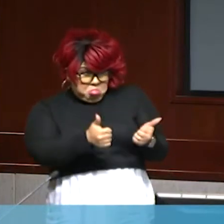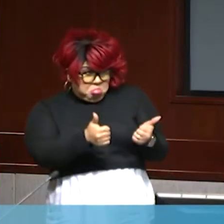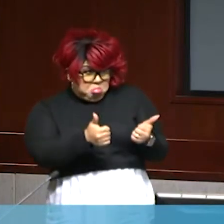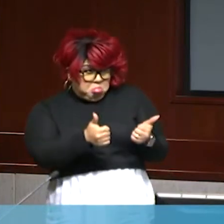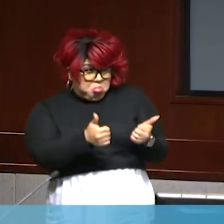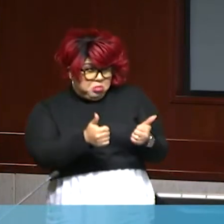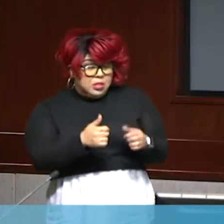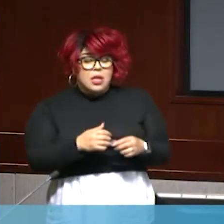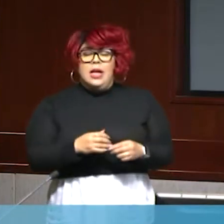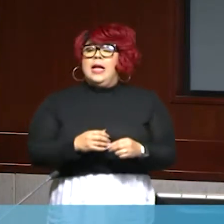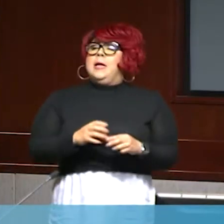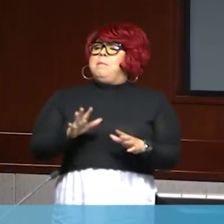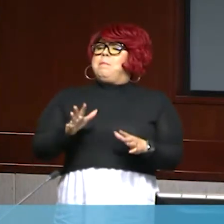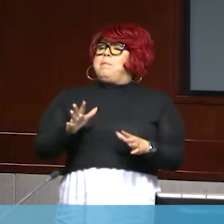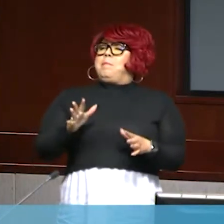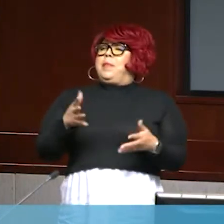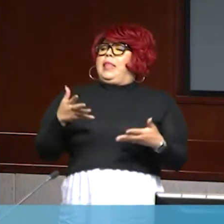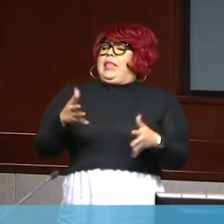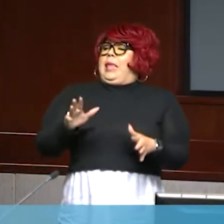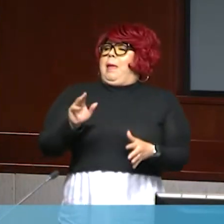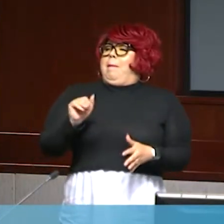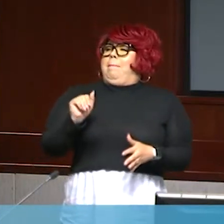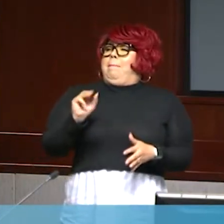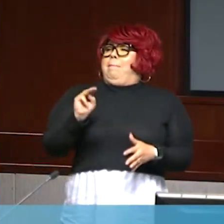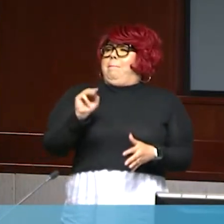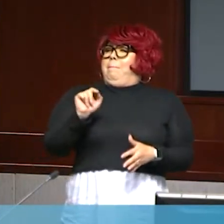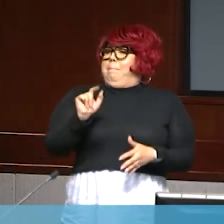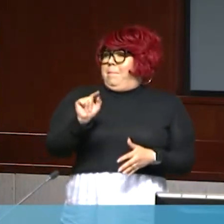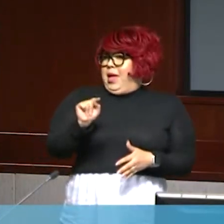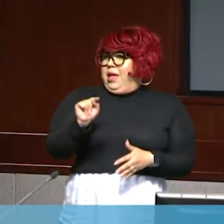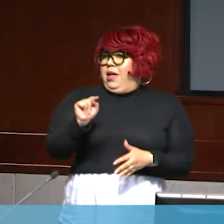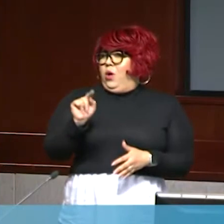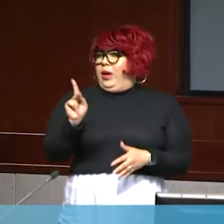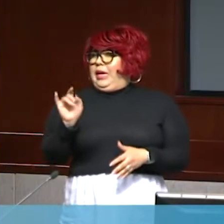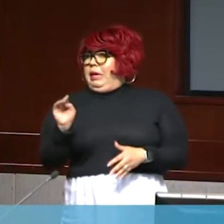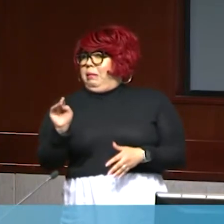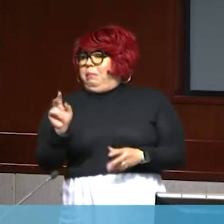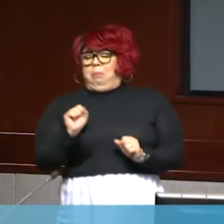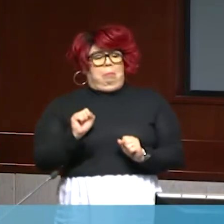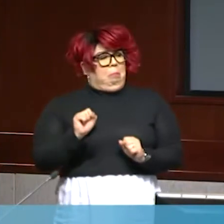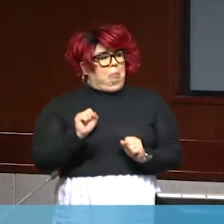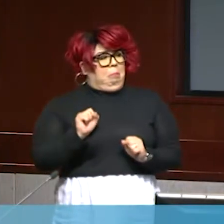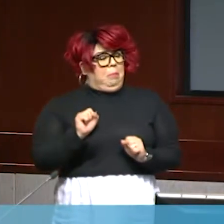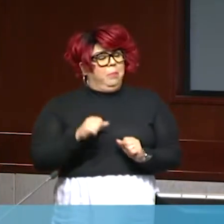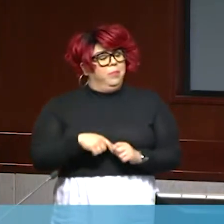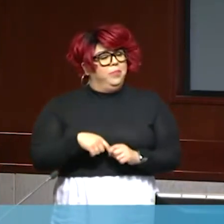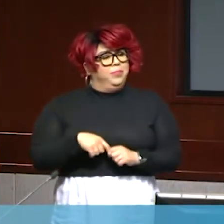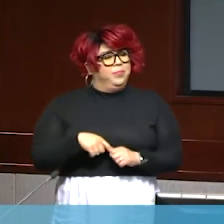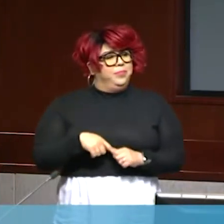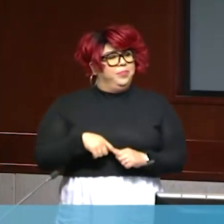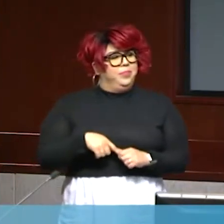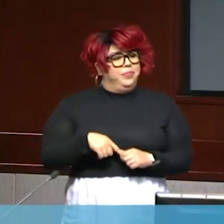I'm gonna let Matt or Kim answer that one before I nod in response.